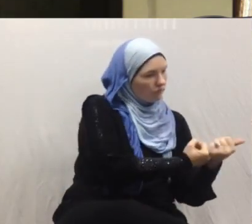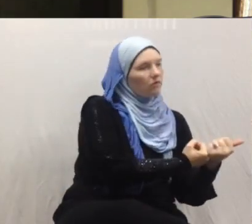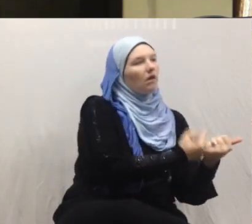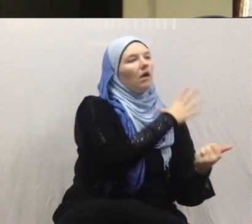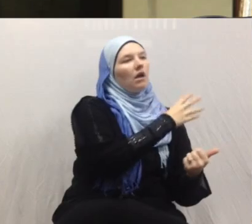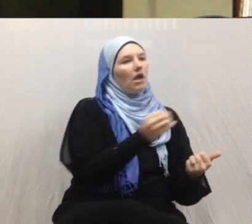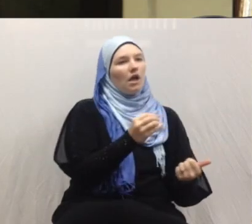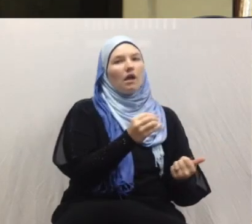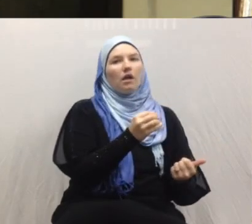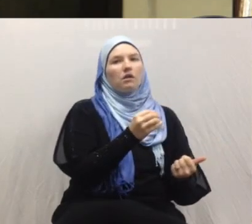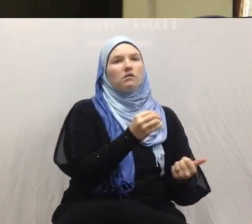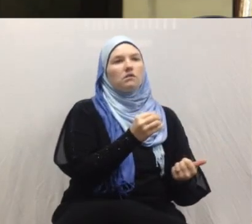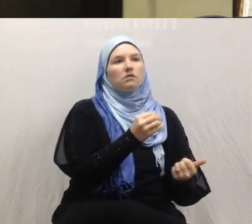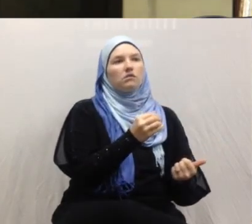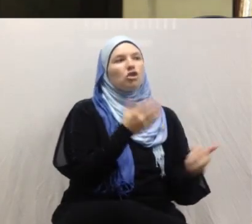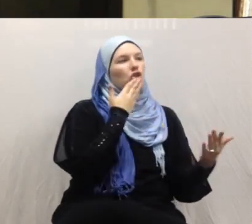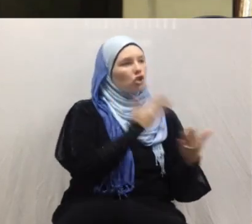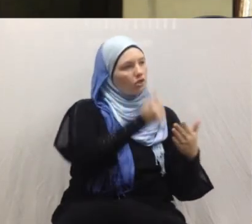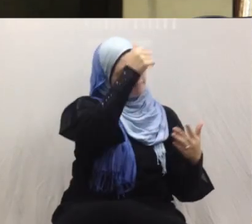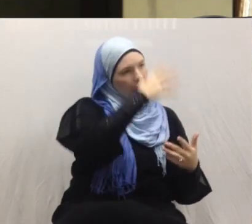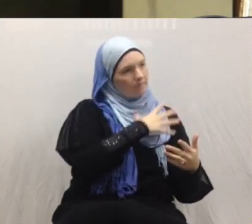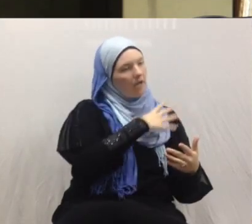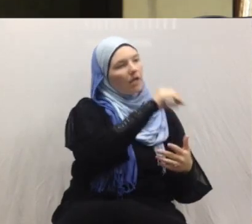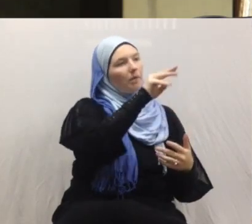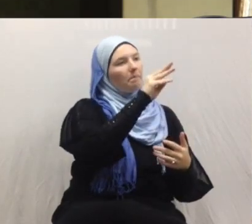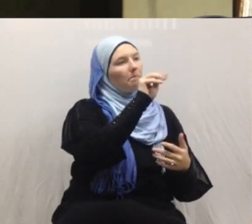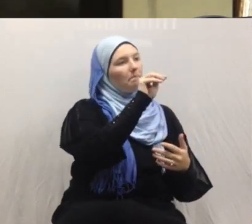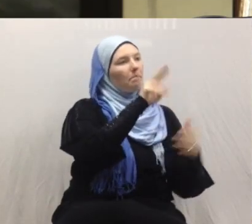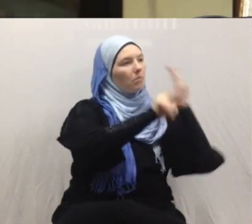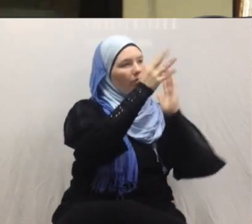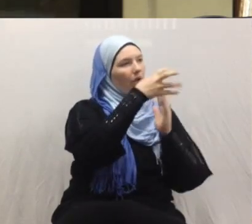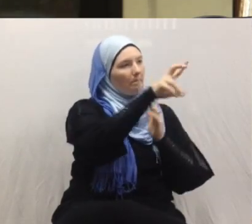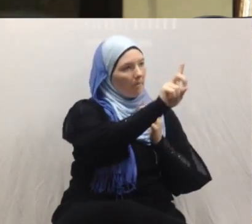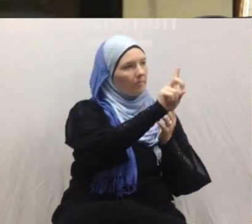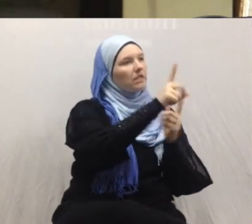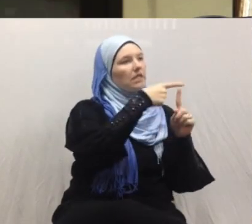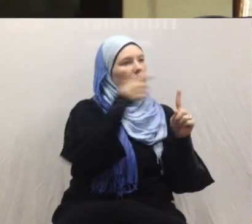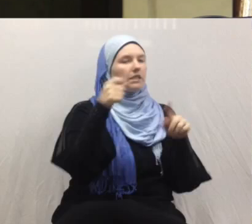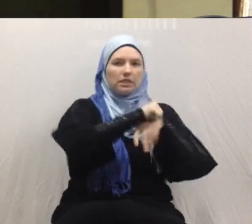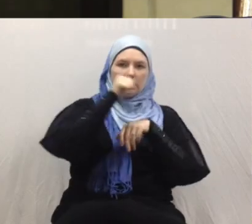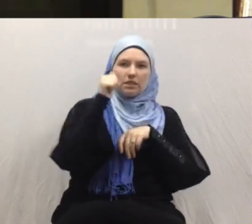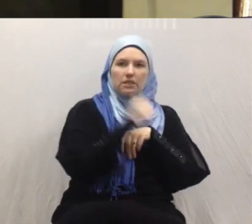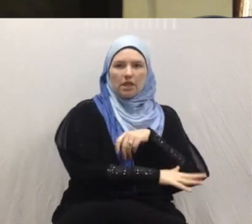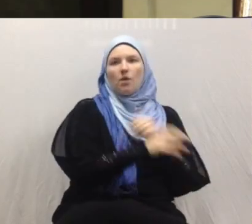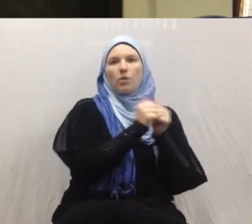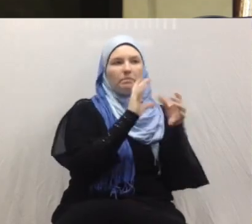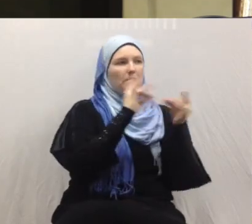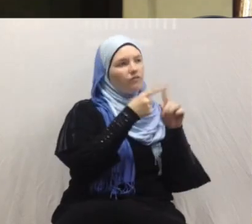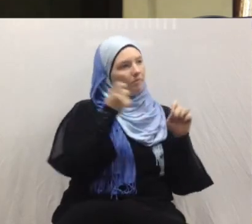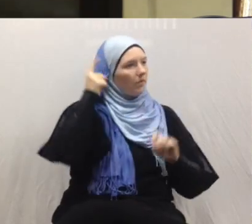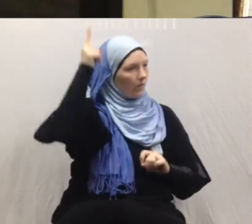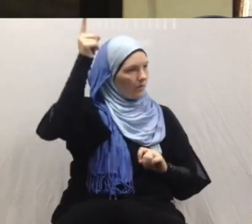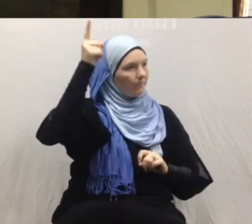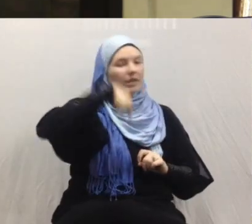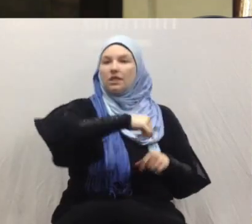the God-fearing man, and Muhammad is the apostle of Allah subhanahu wa ta'ala. So this protection